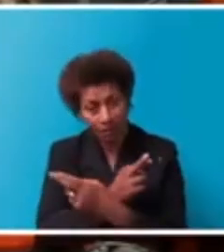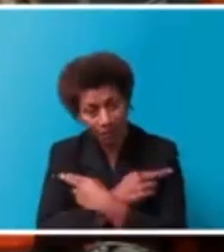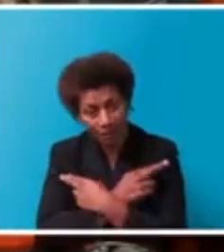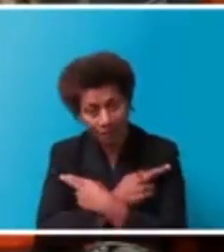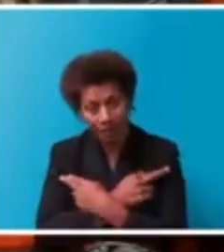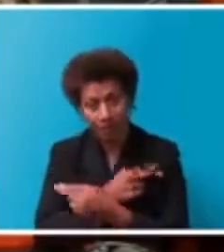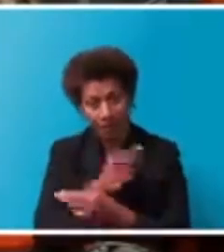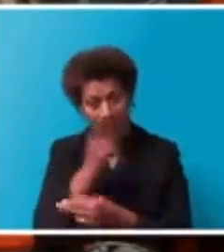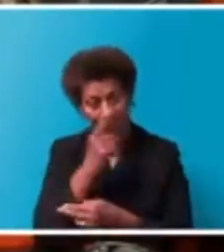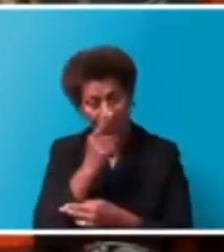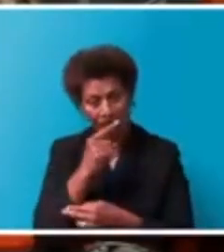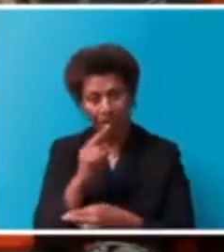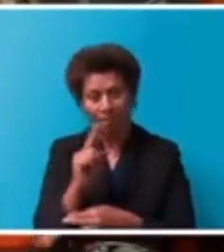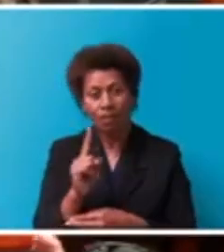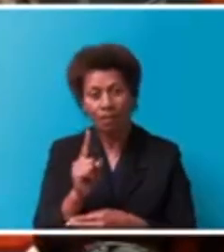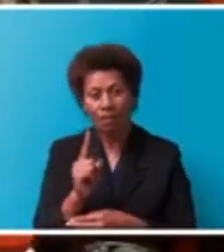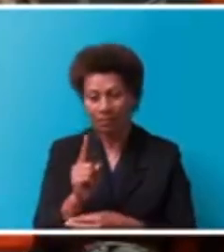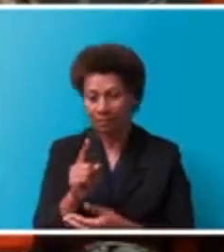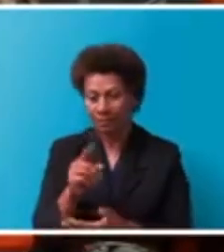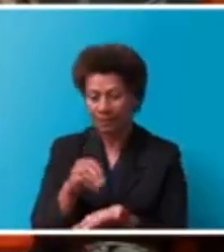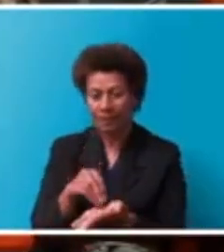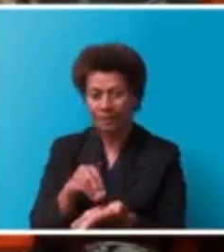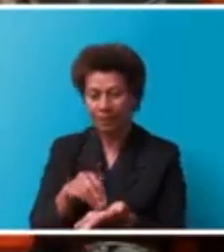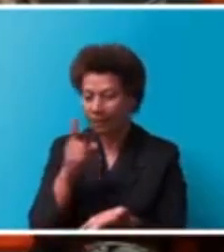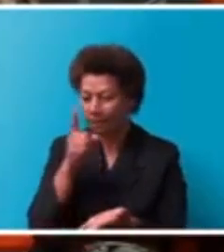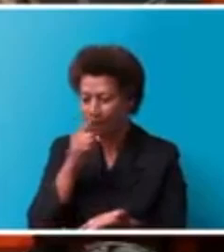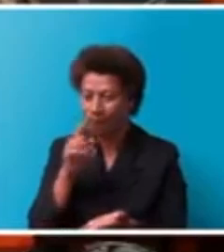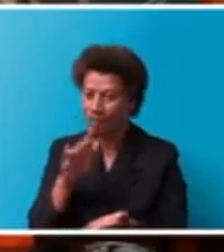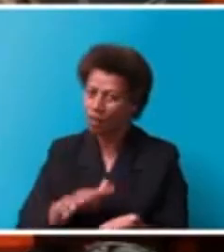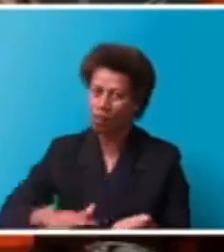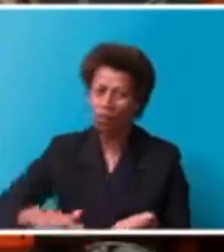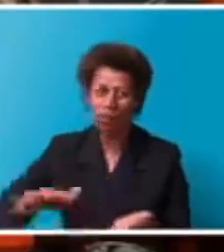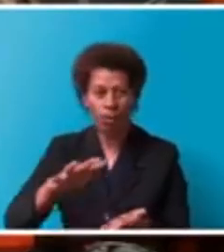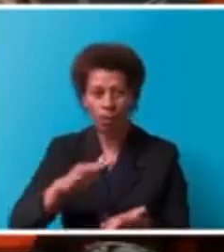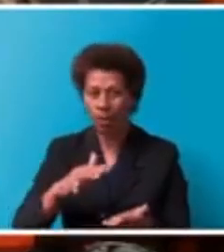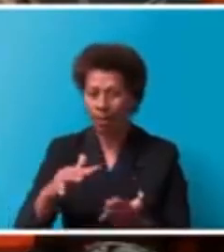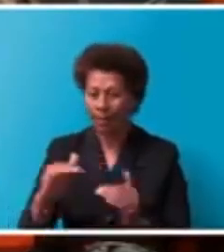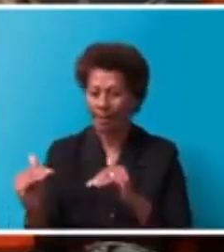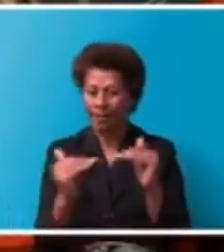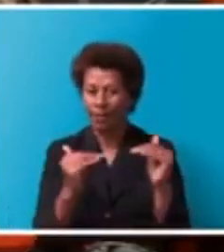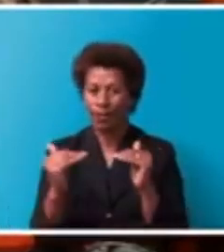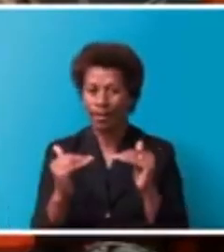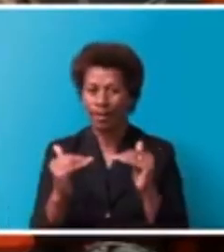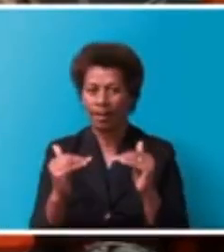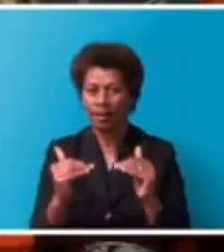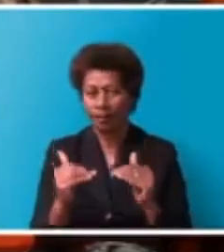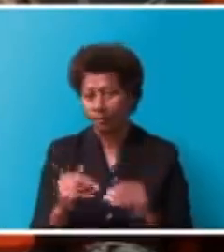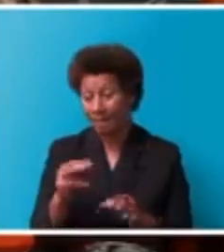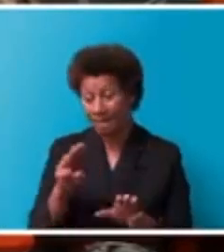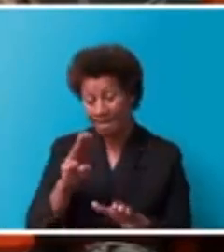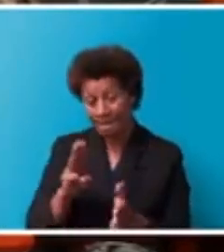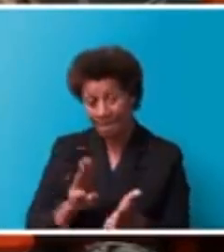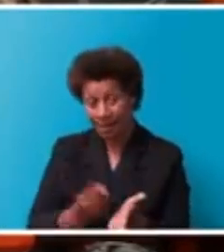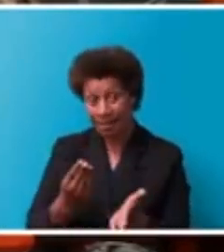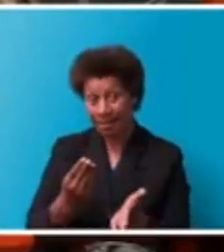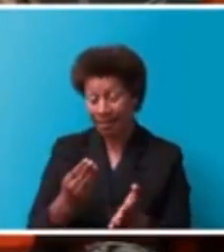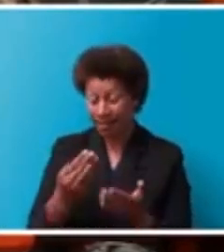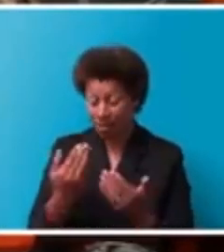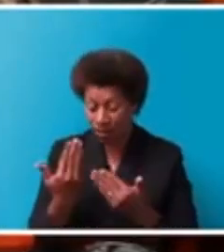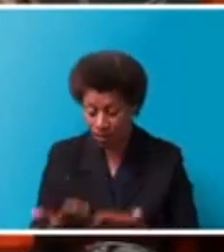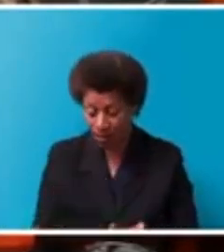people intent on serving the interests of all. Mr. Speaker, on Monday, the Honourable Prime